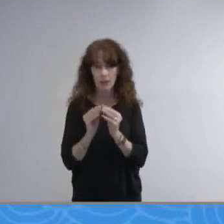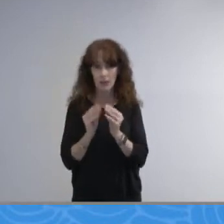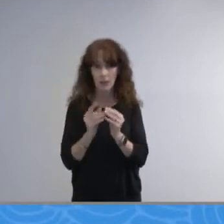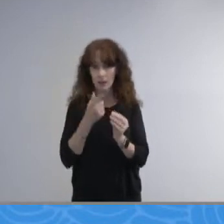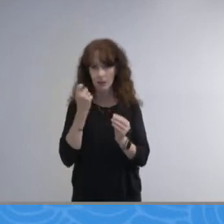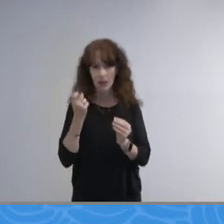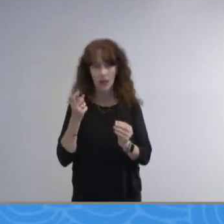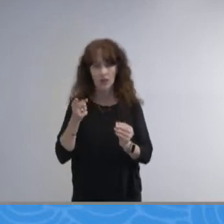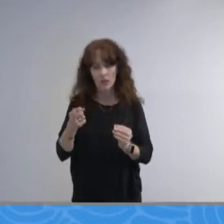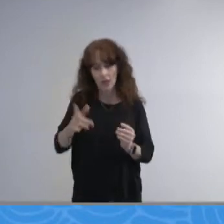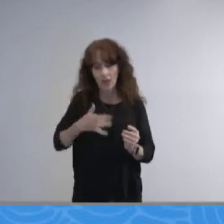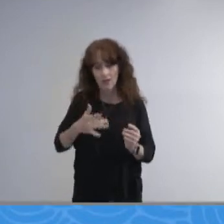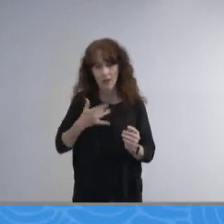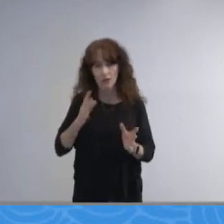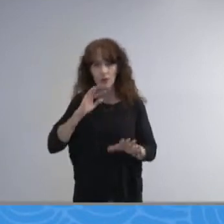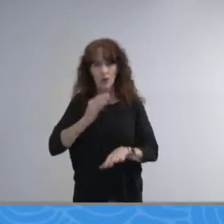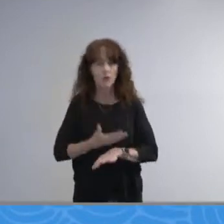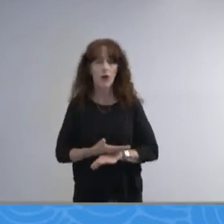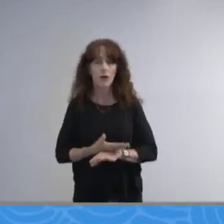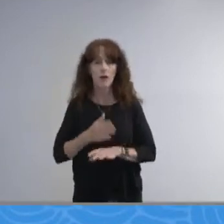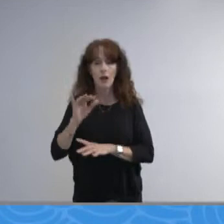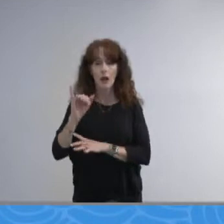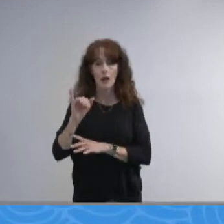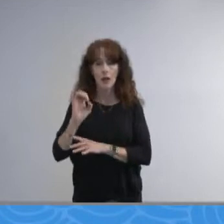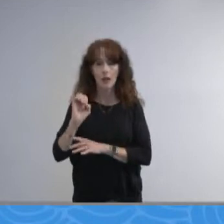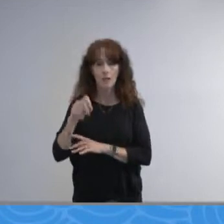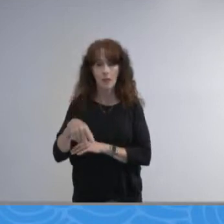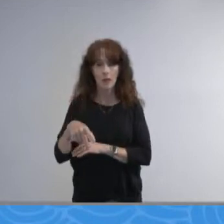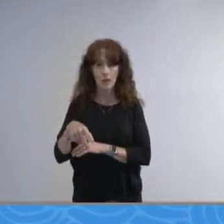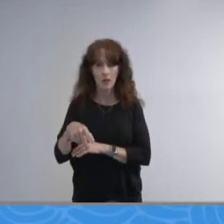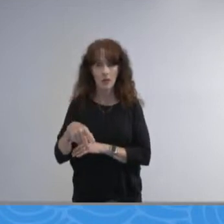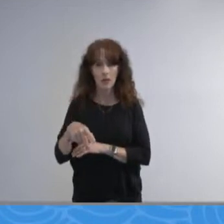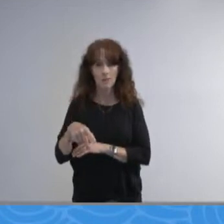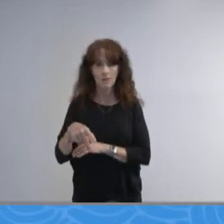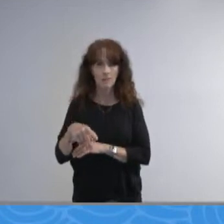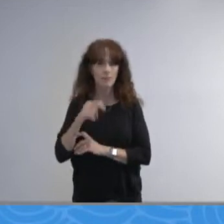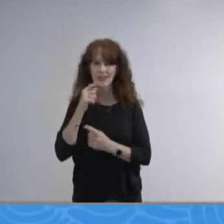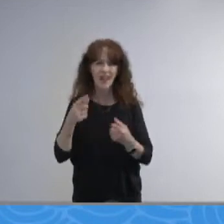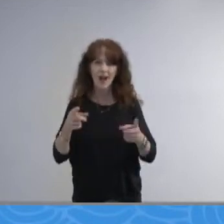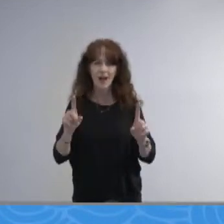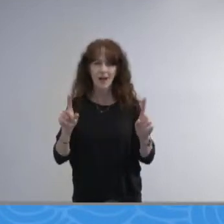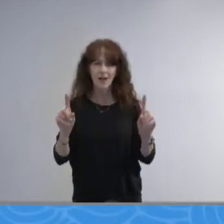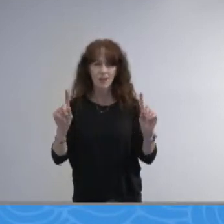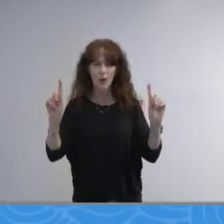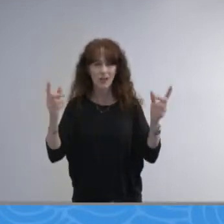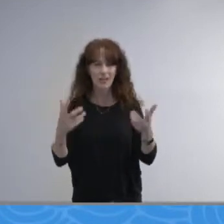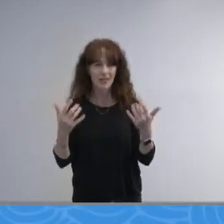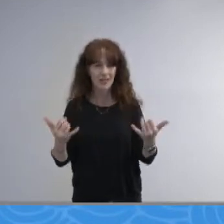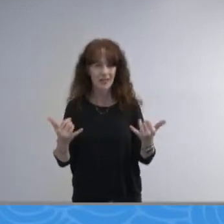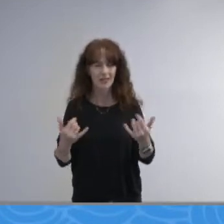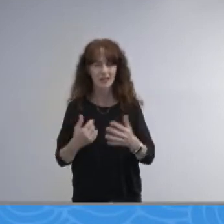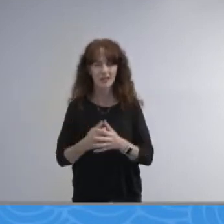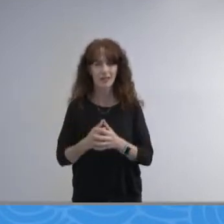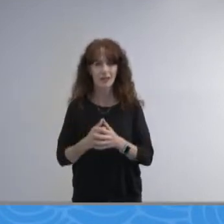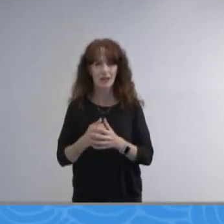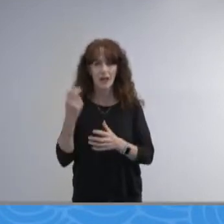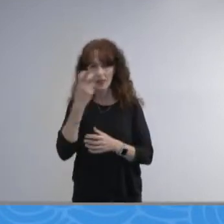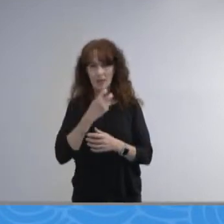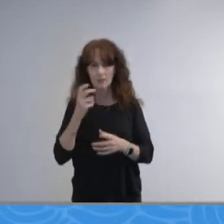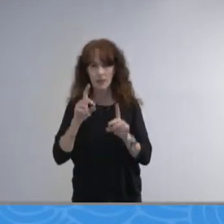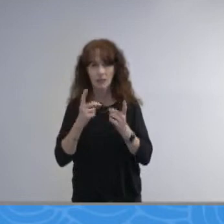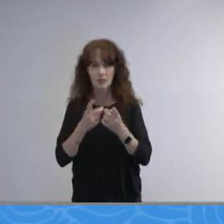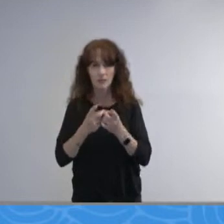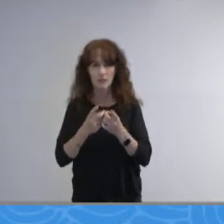because she feels that her daughter's IEP, it's not working for her, and not in the speech department,